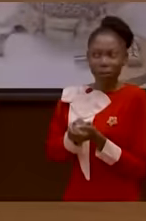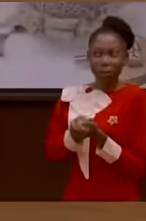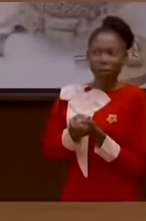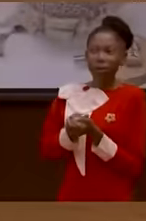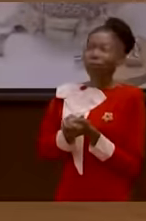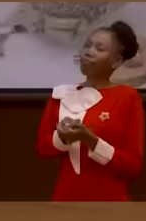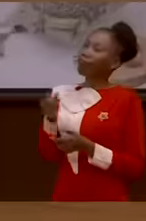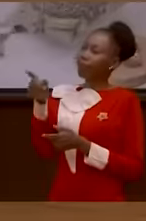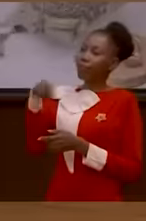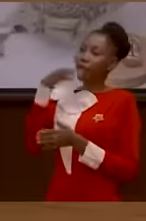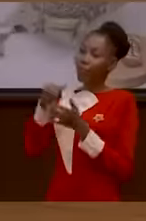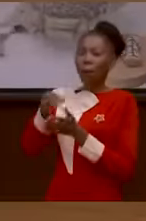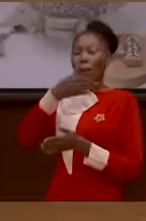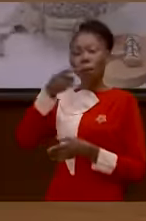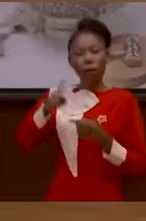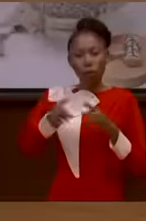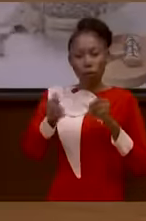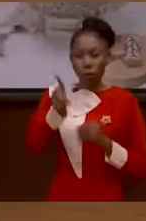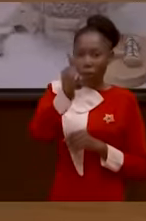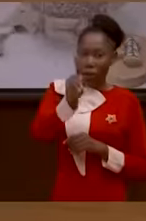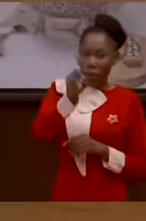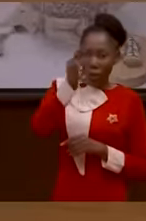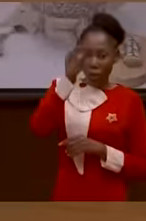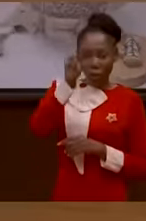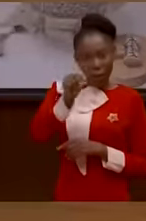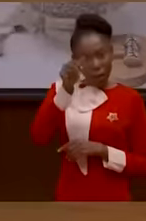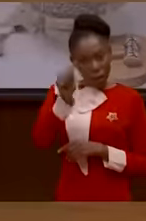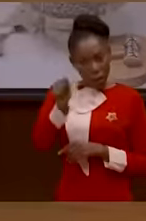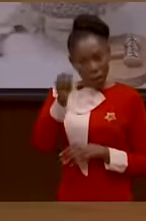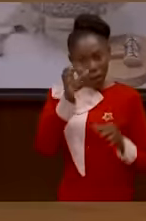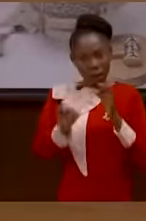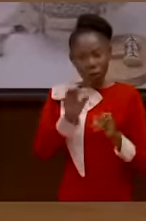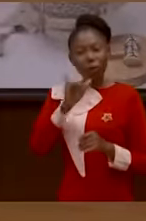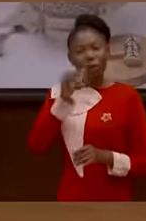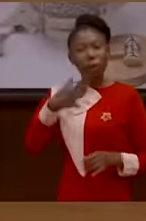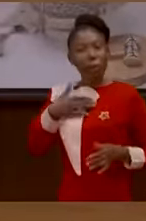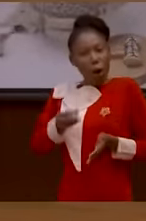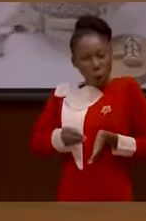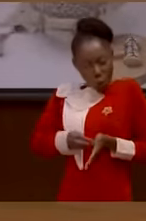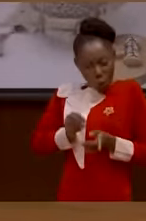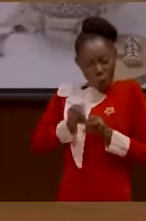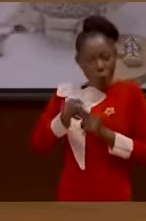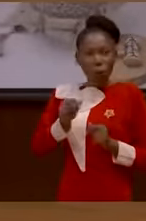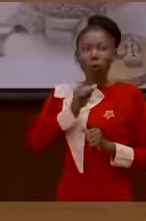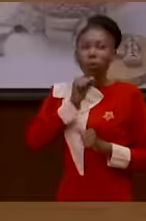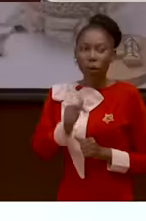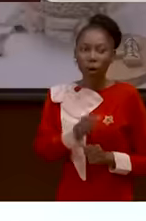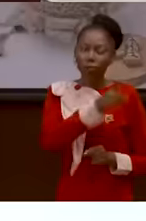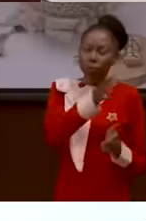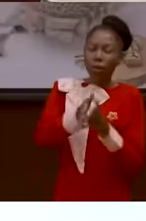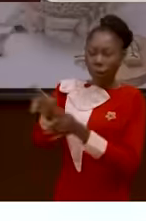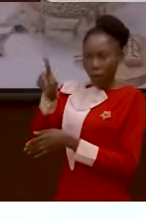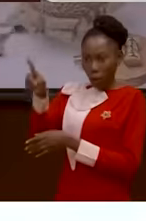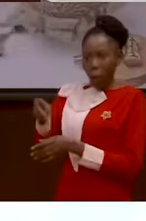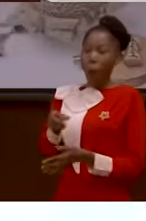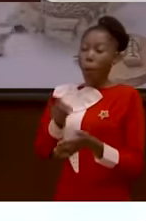that's why I said we should do the DNA of the child. I don't know if it's mine or not, because I'm not sure. Because there. But if the